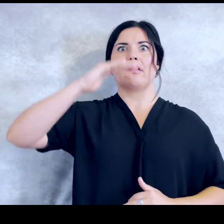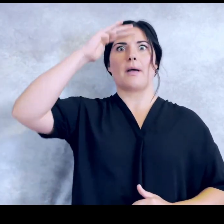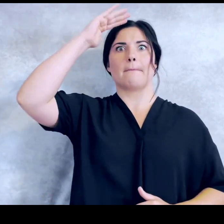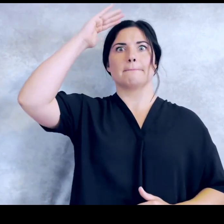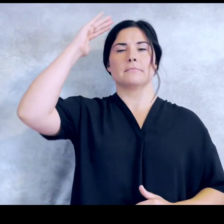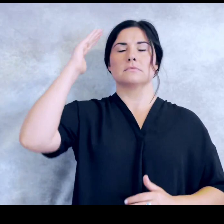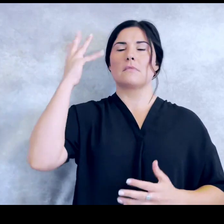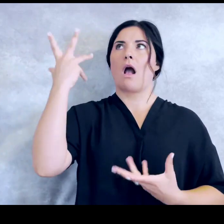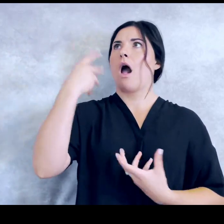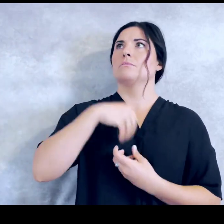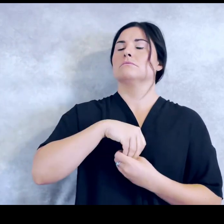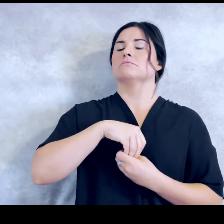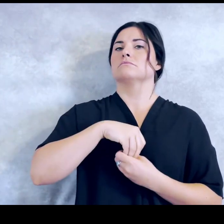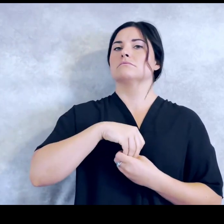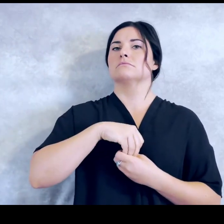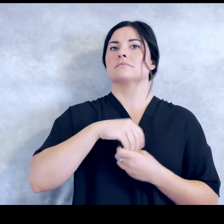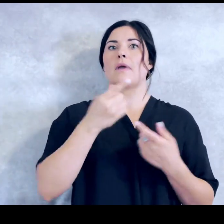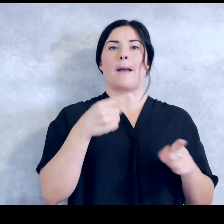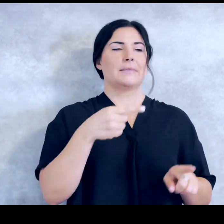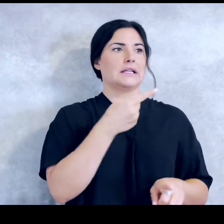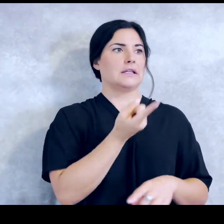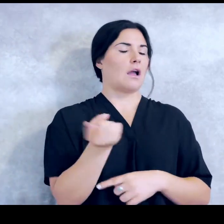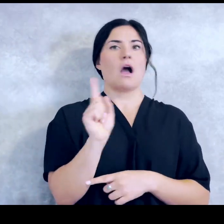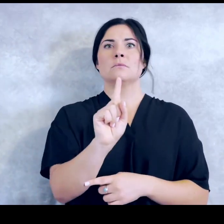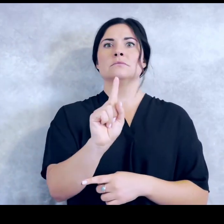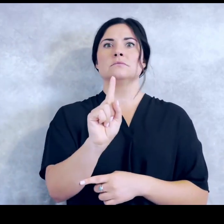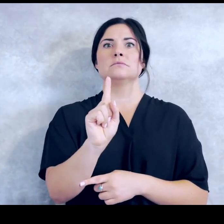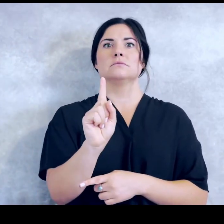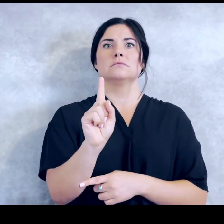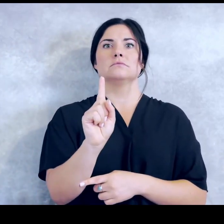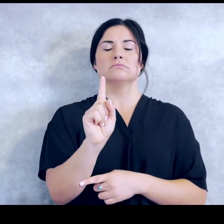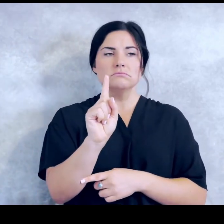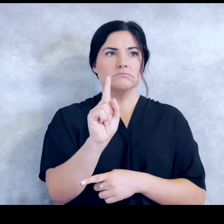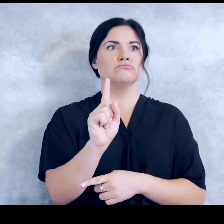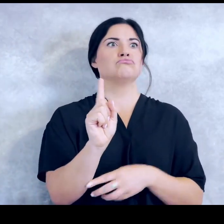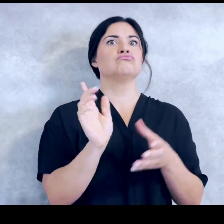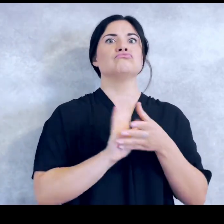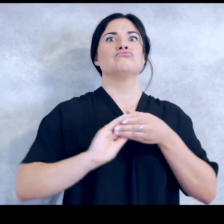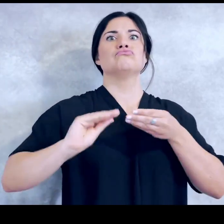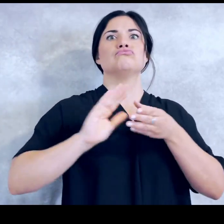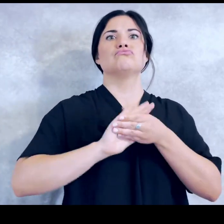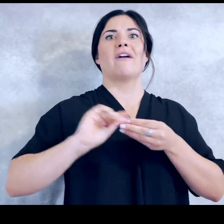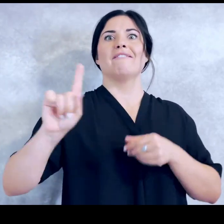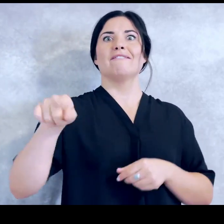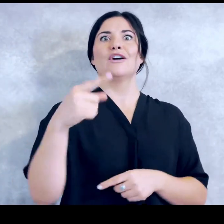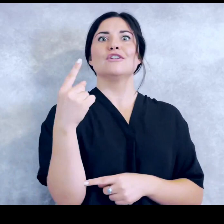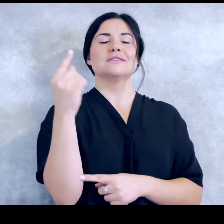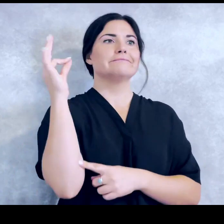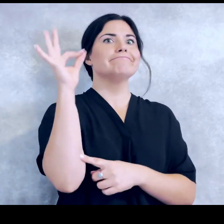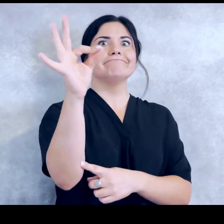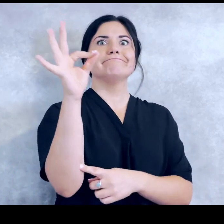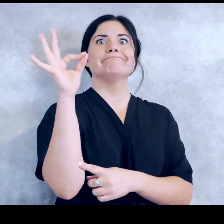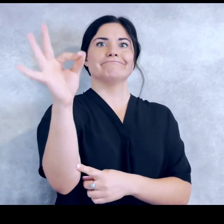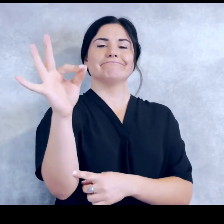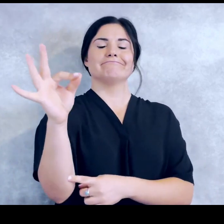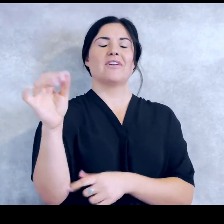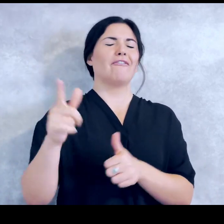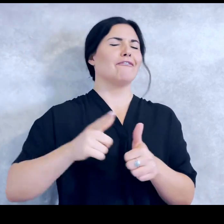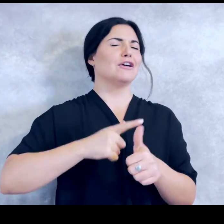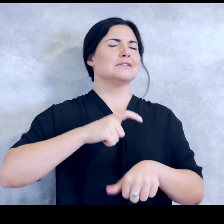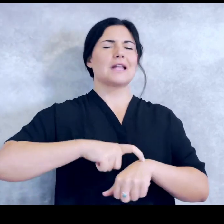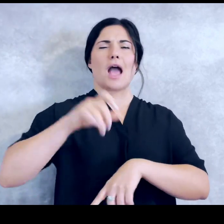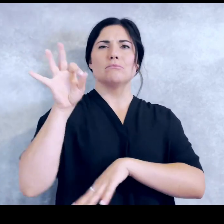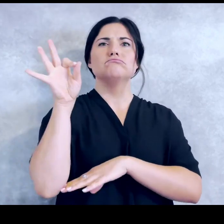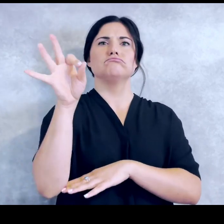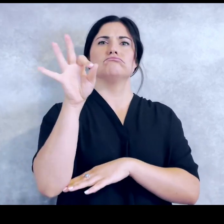Spirit. And he, the Bible says, stands up above the rest and stands out and gives his very, very first